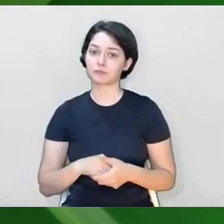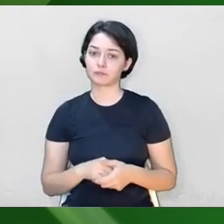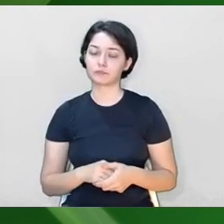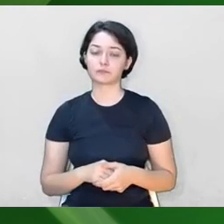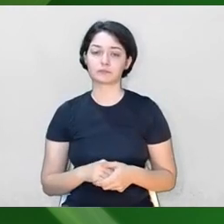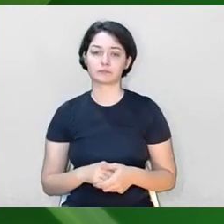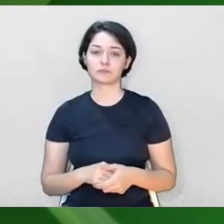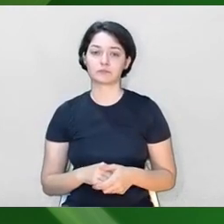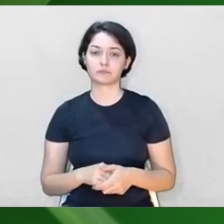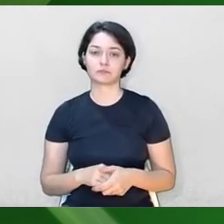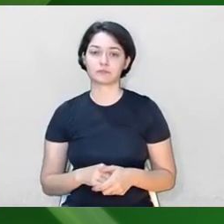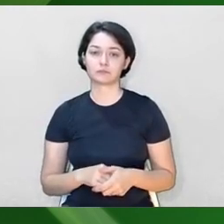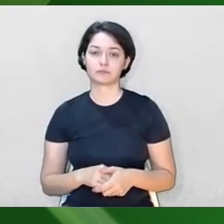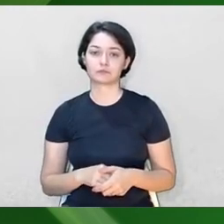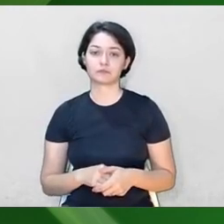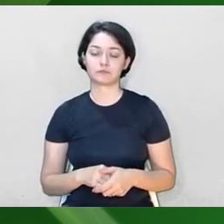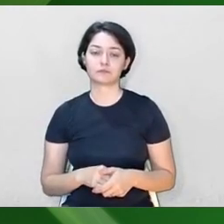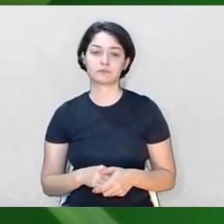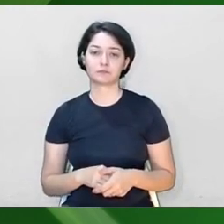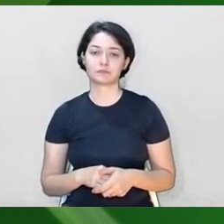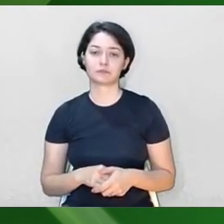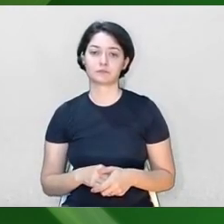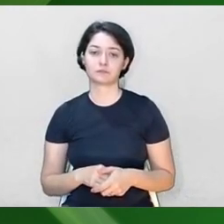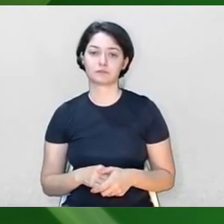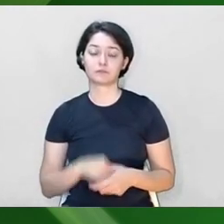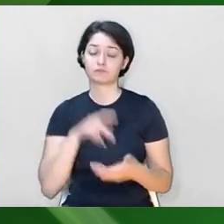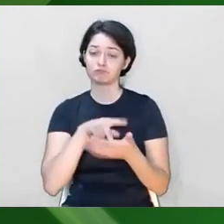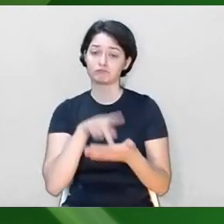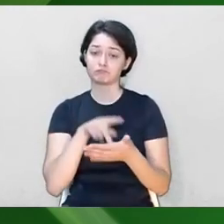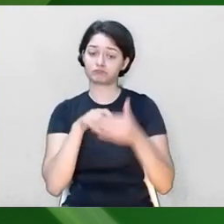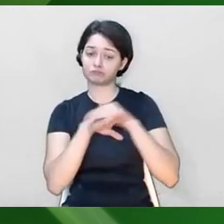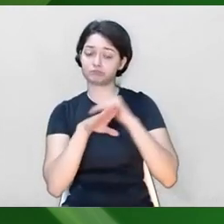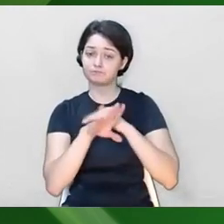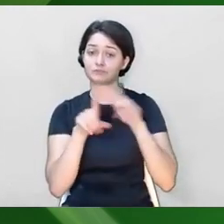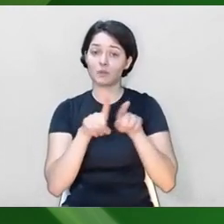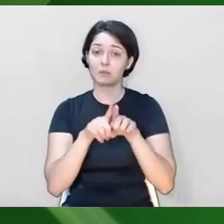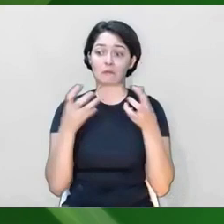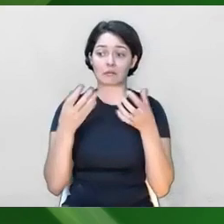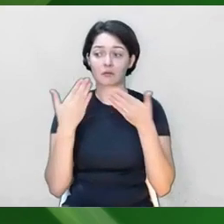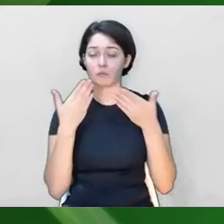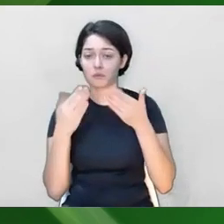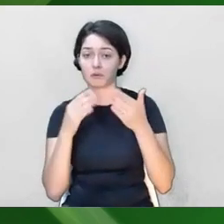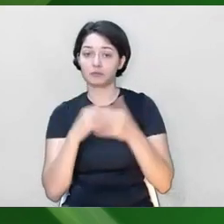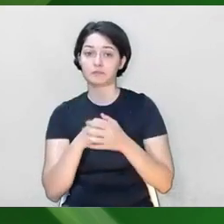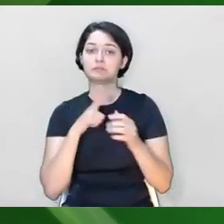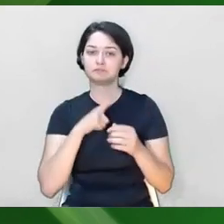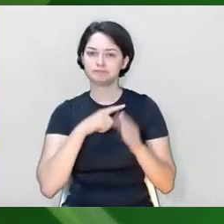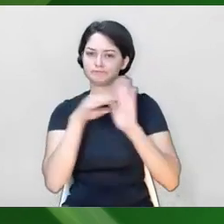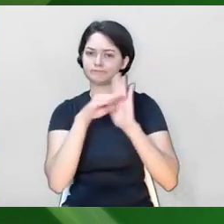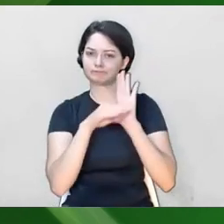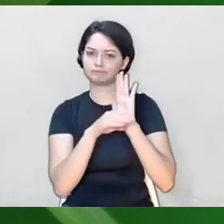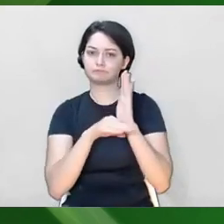a text explaining how he can make a true savings. If he wants to compare options, there's a